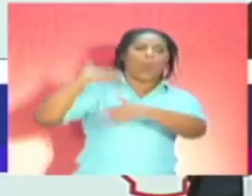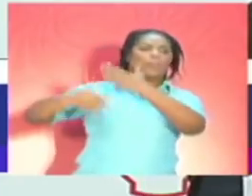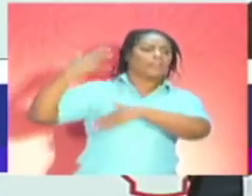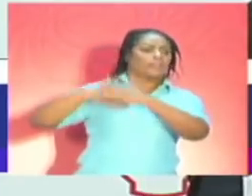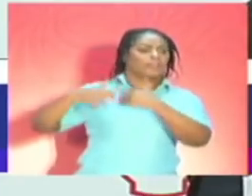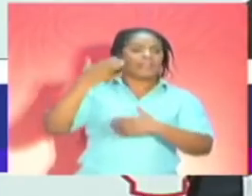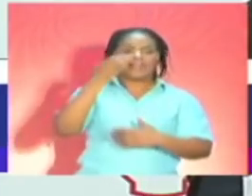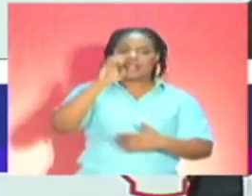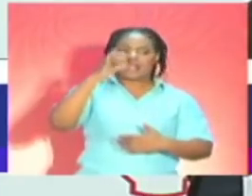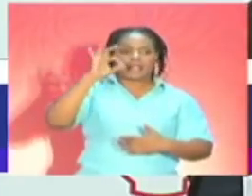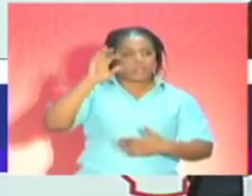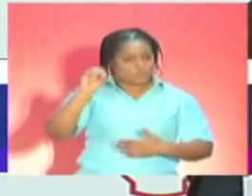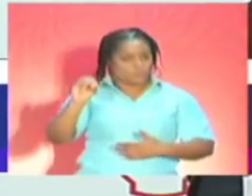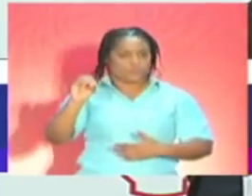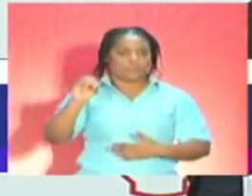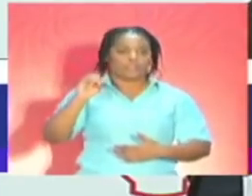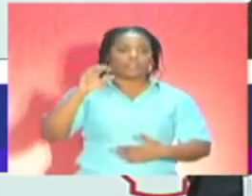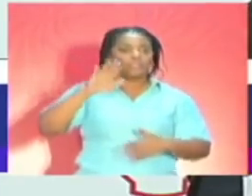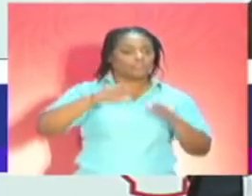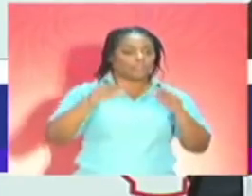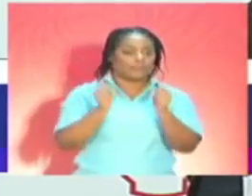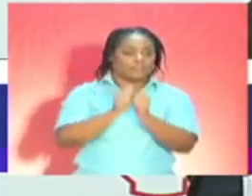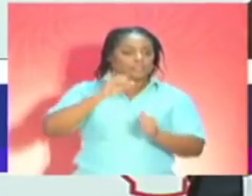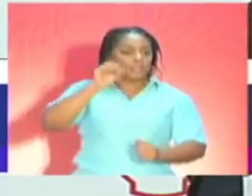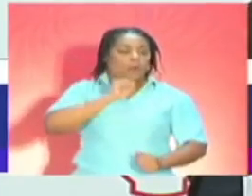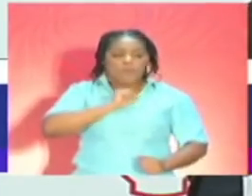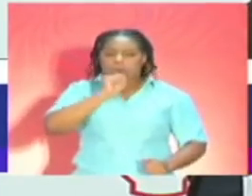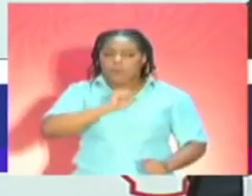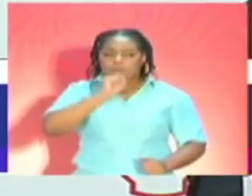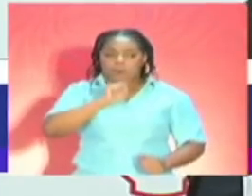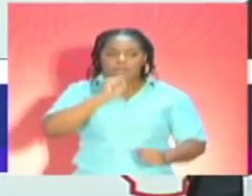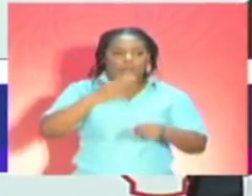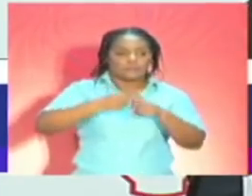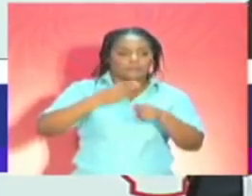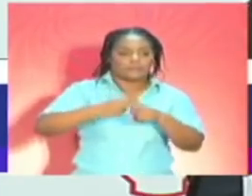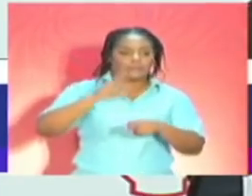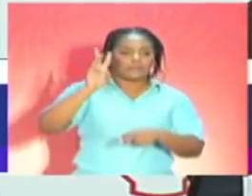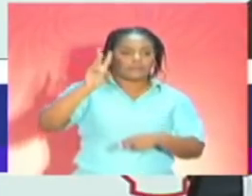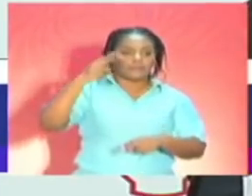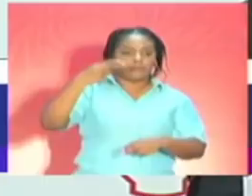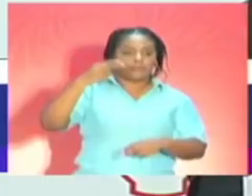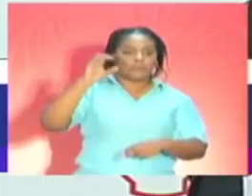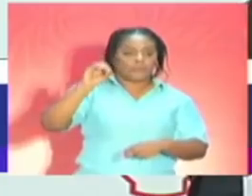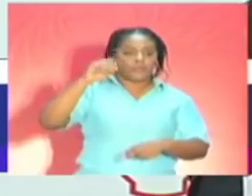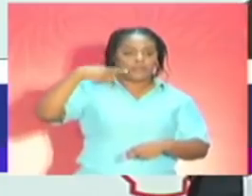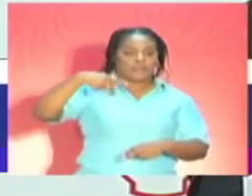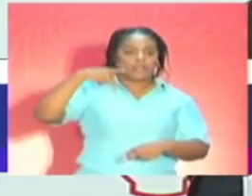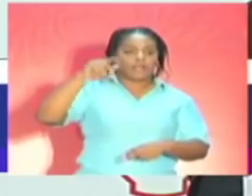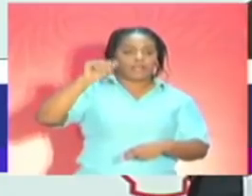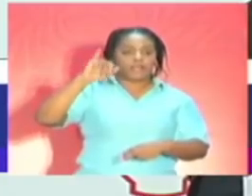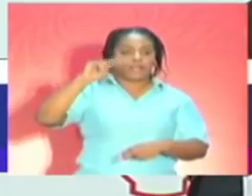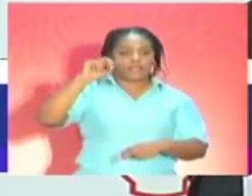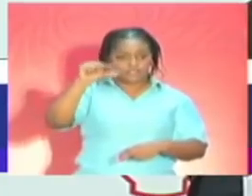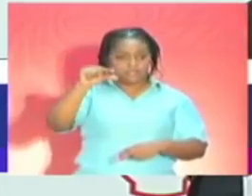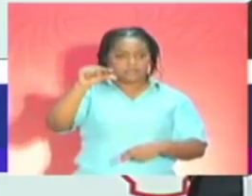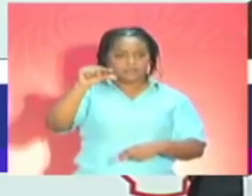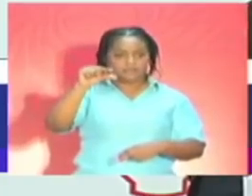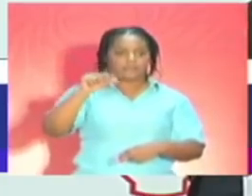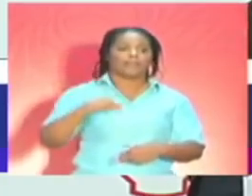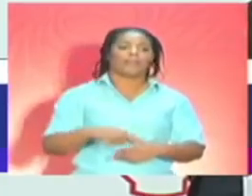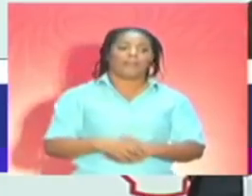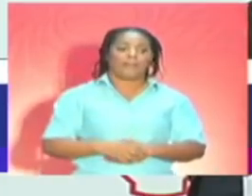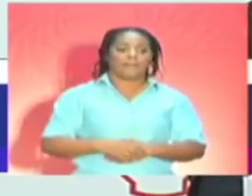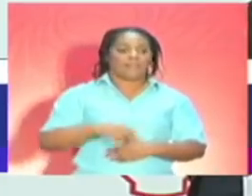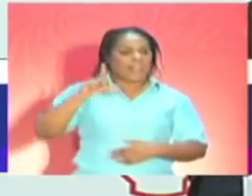1990s. And that was because people in those days in Trinidad, less media, less social media, less